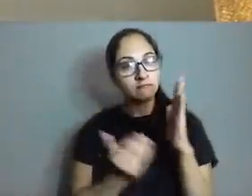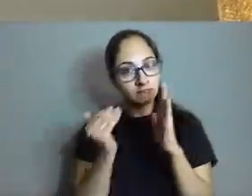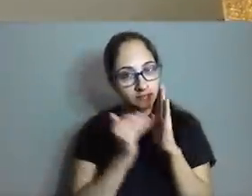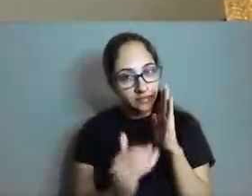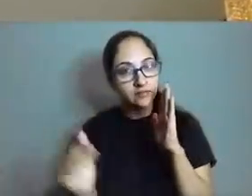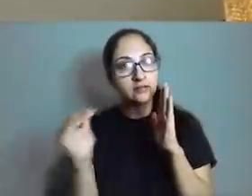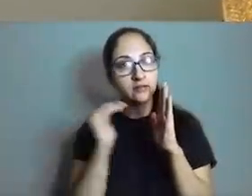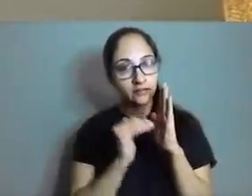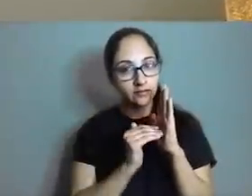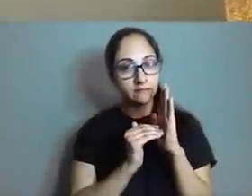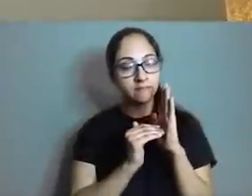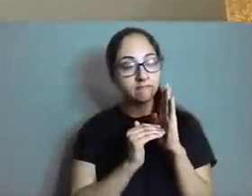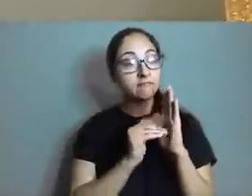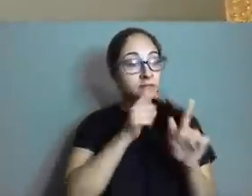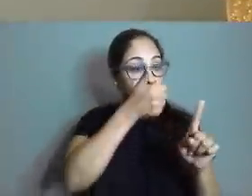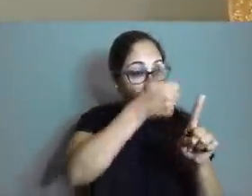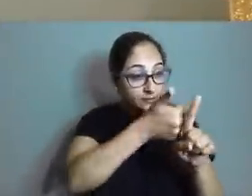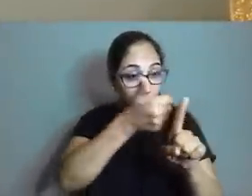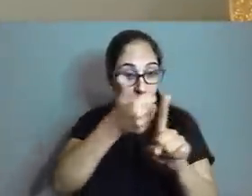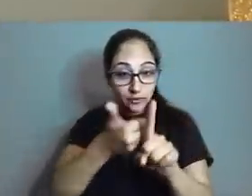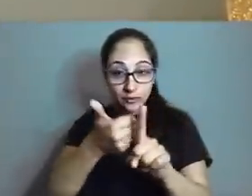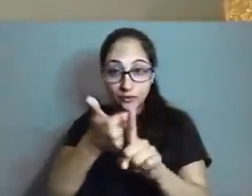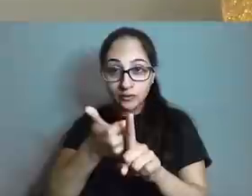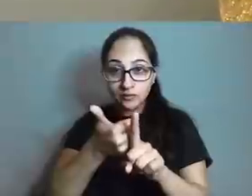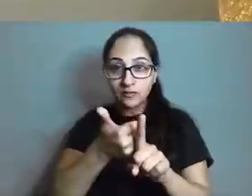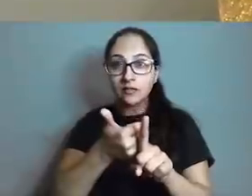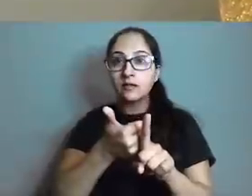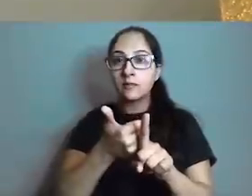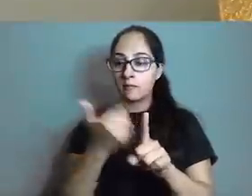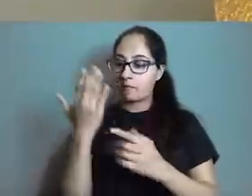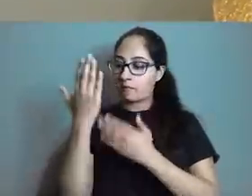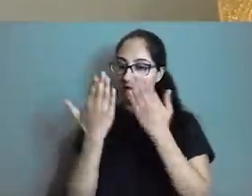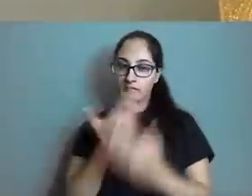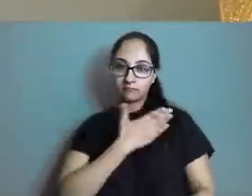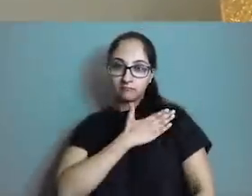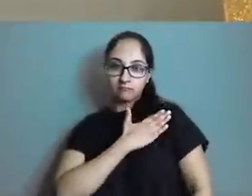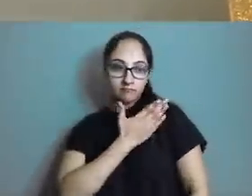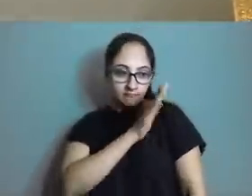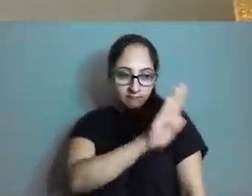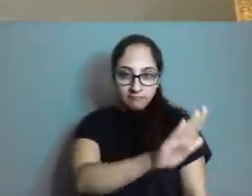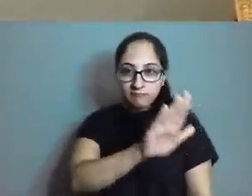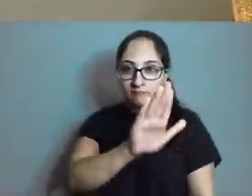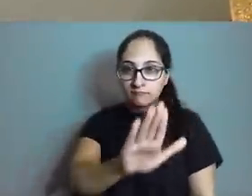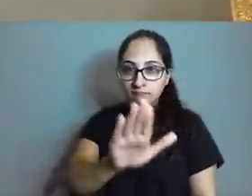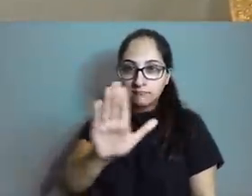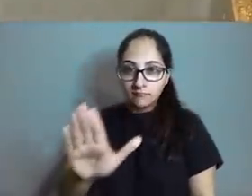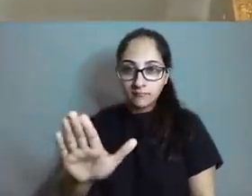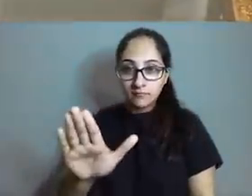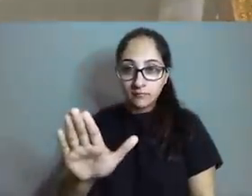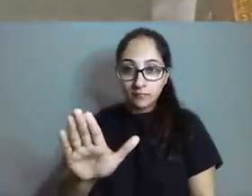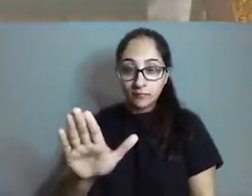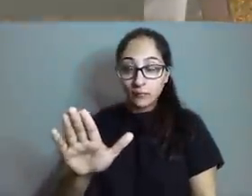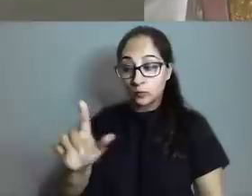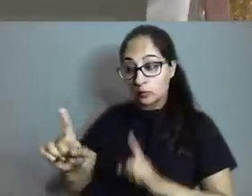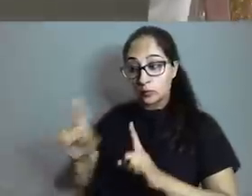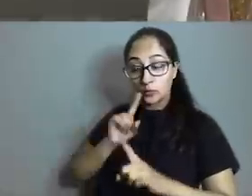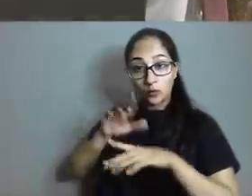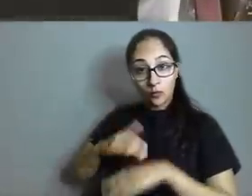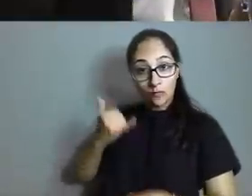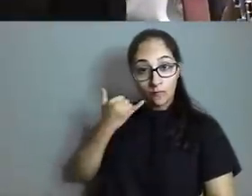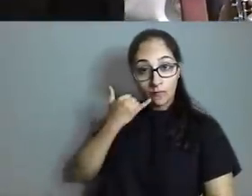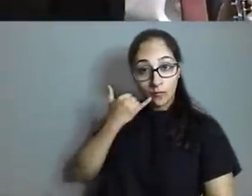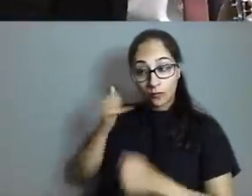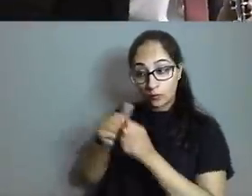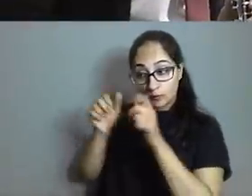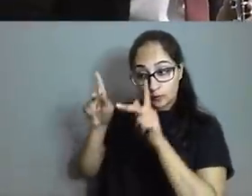the shoulders of each and every one of you and in that moment i felt holy his presence and his